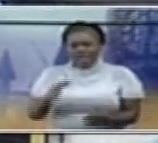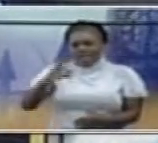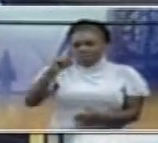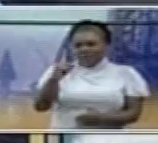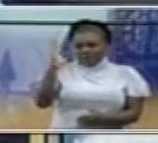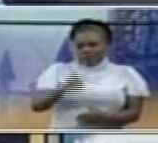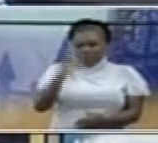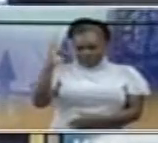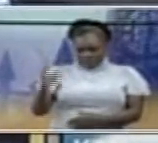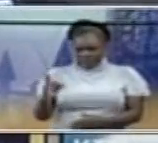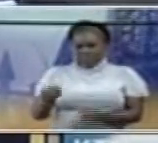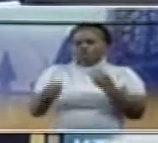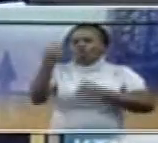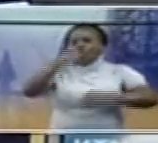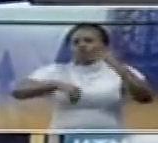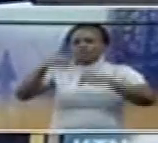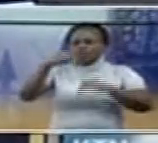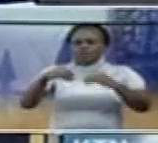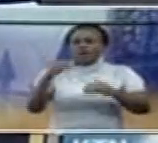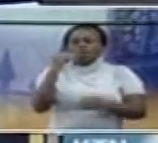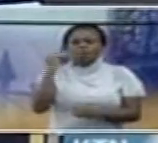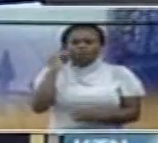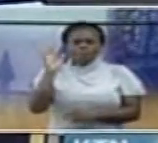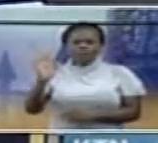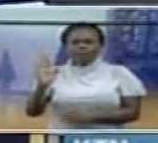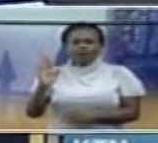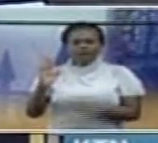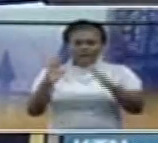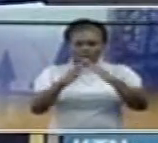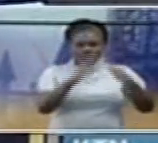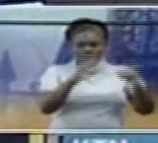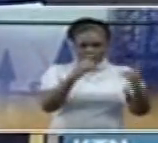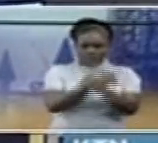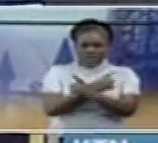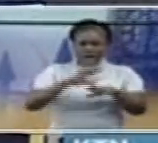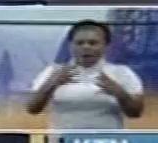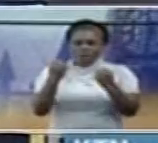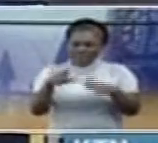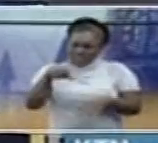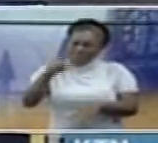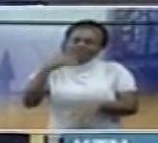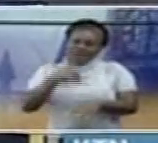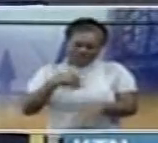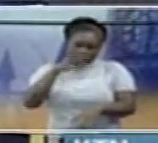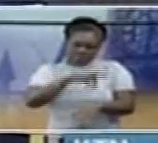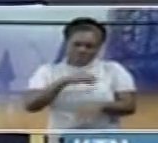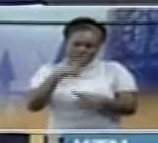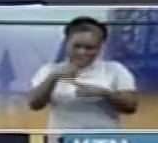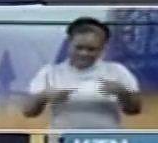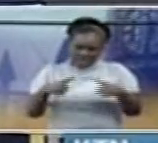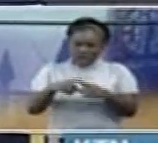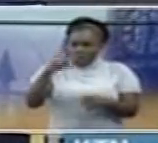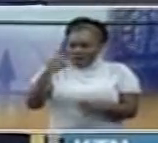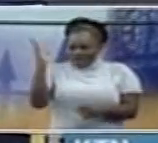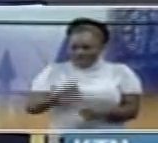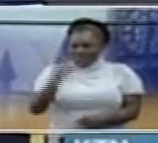the total annual consumption of a household, and they said this is regardless of how much that household is earning in a year, a third